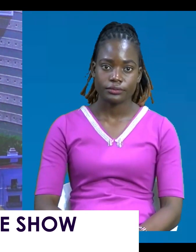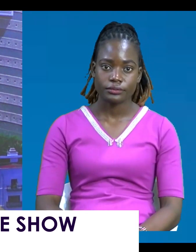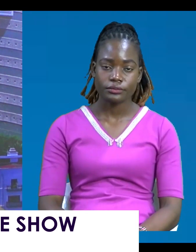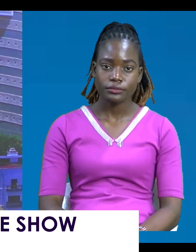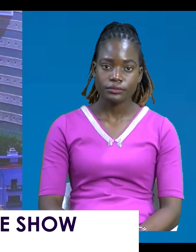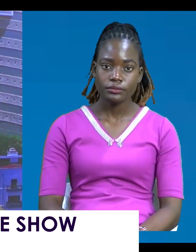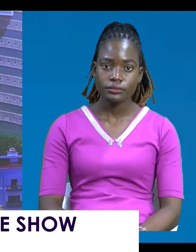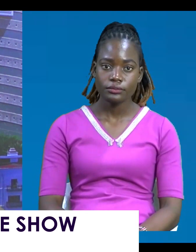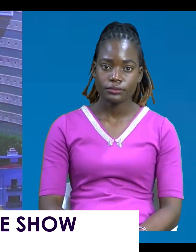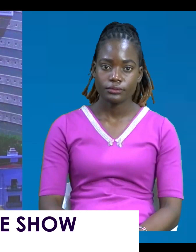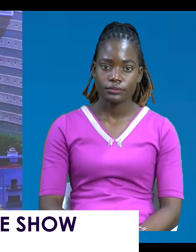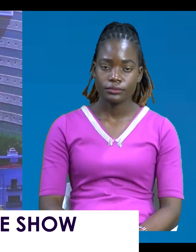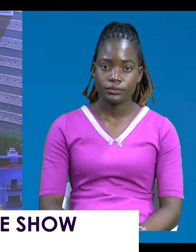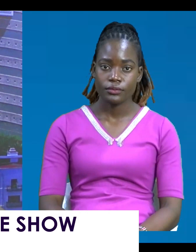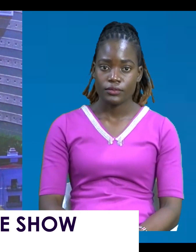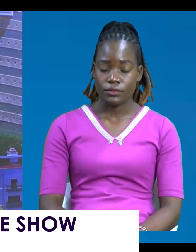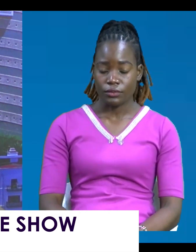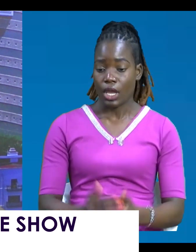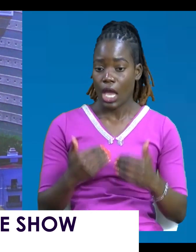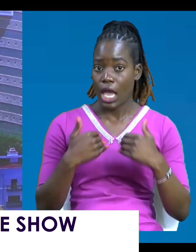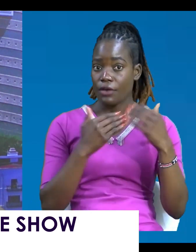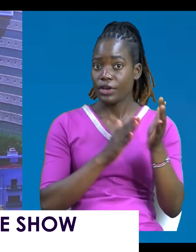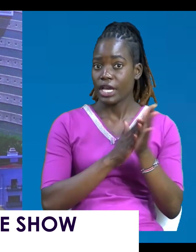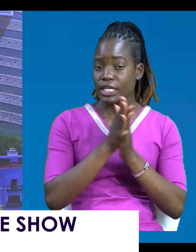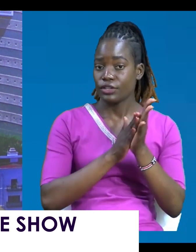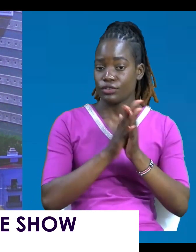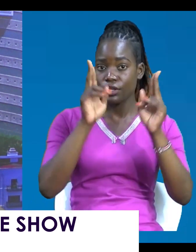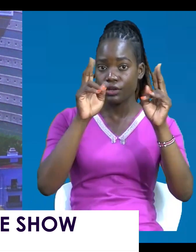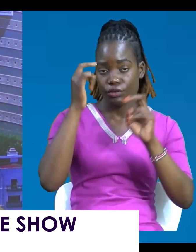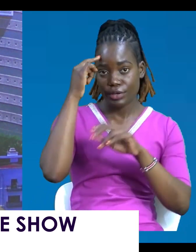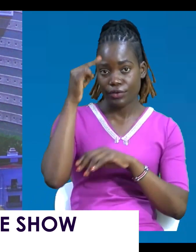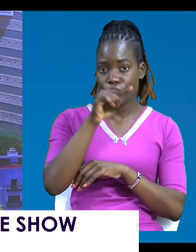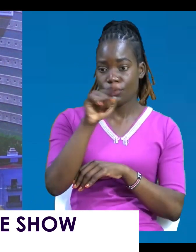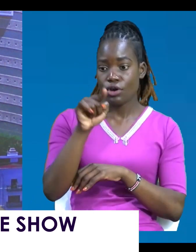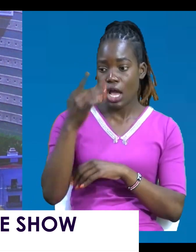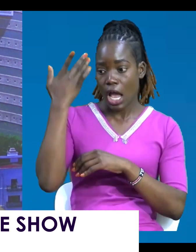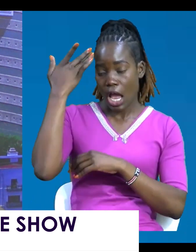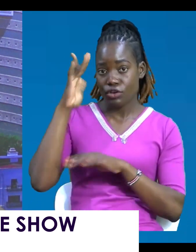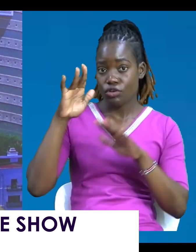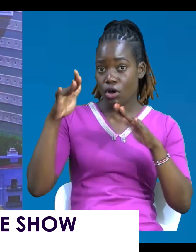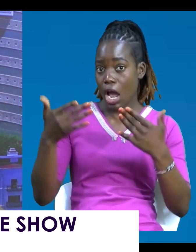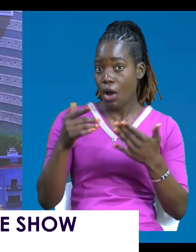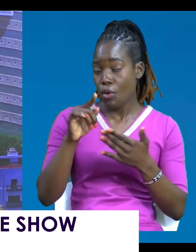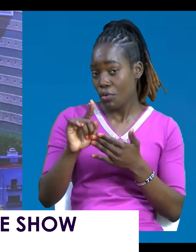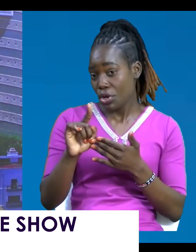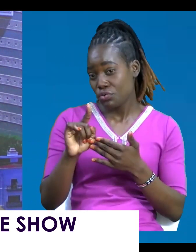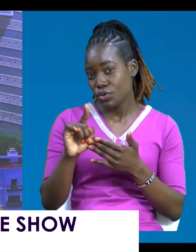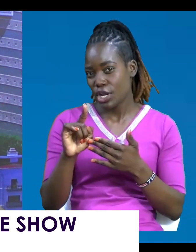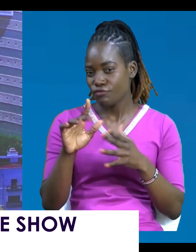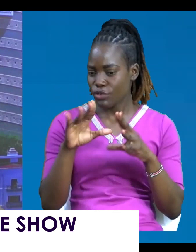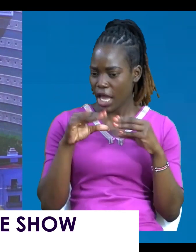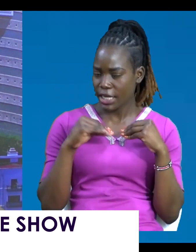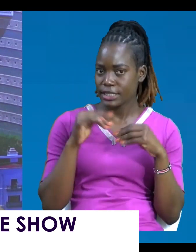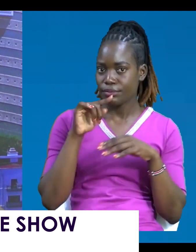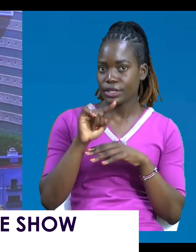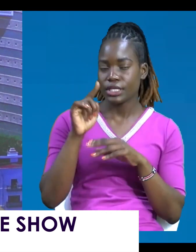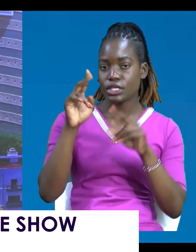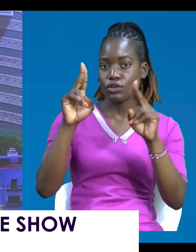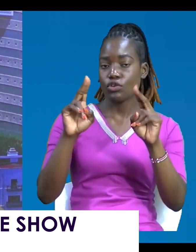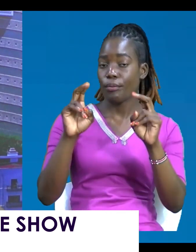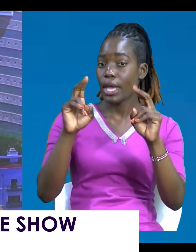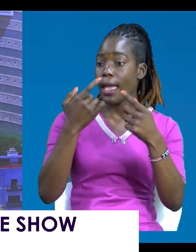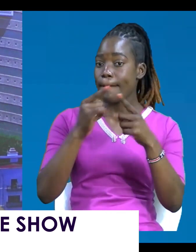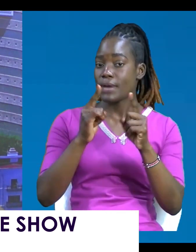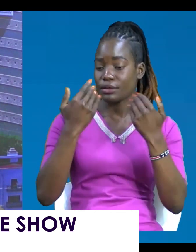Wafula. I have an interesting topic for you. I don't know how you'll consider this topic, but